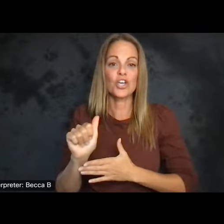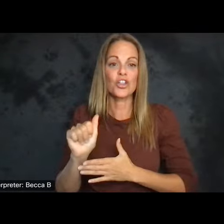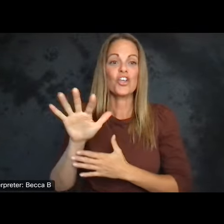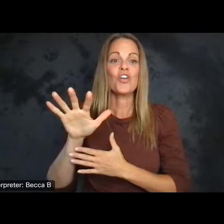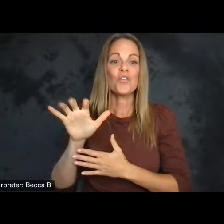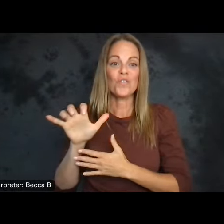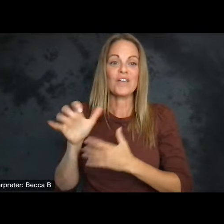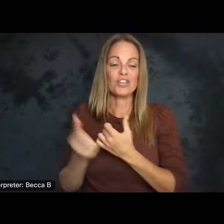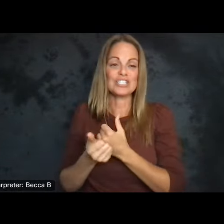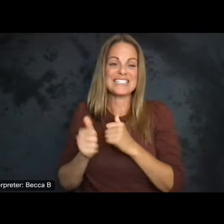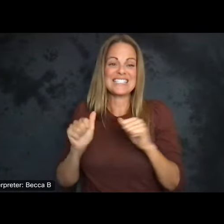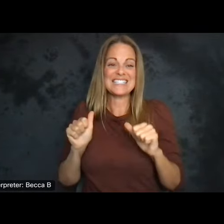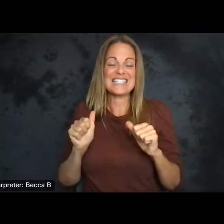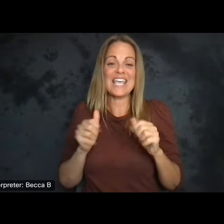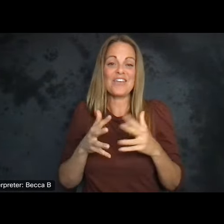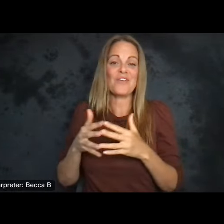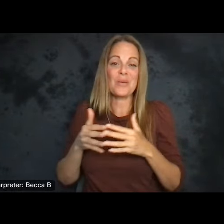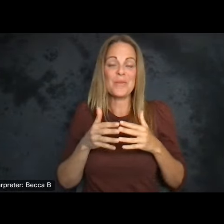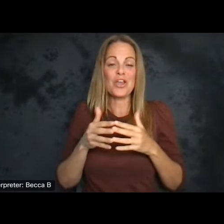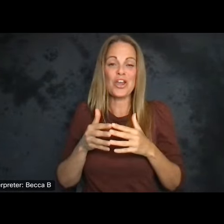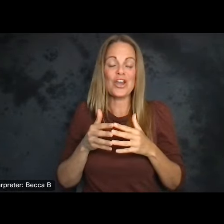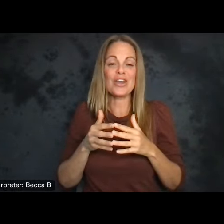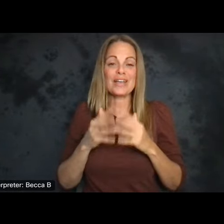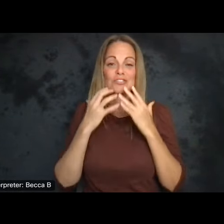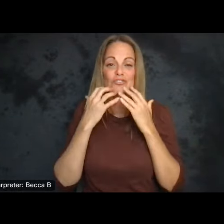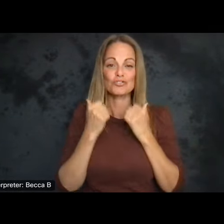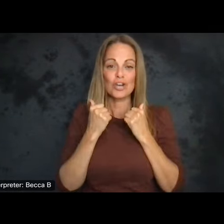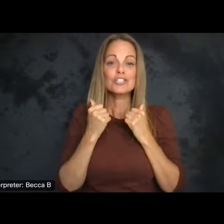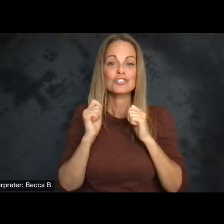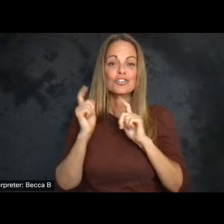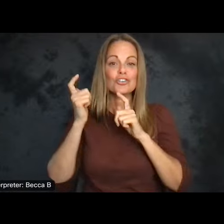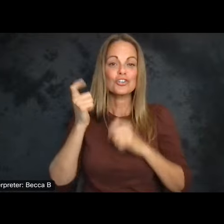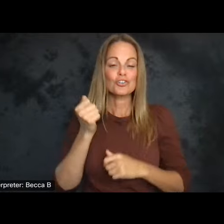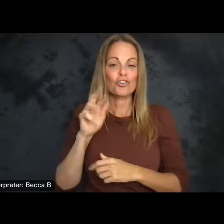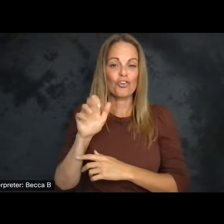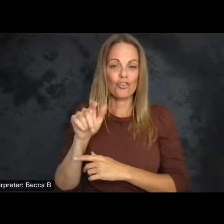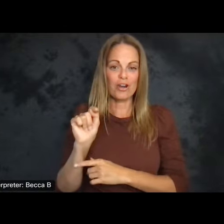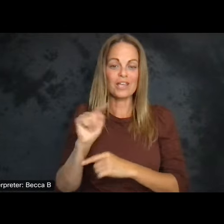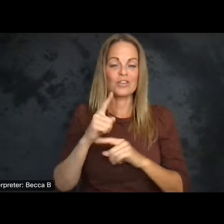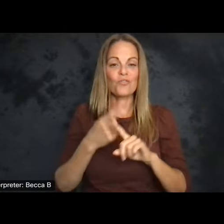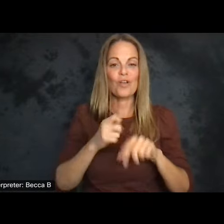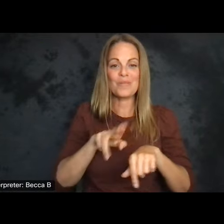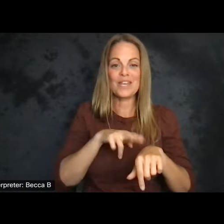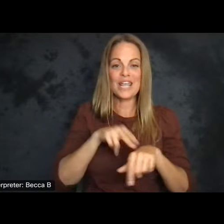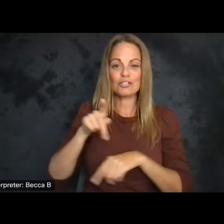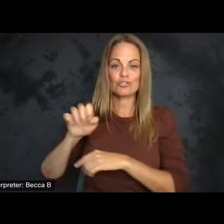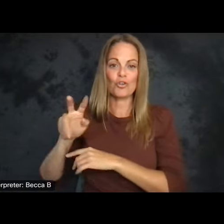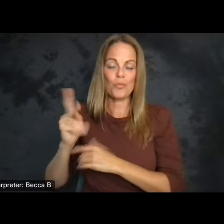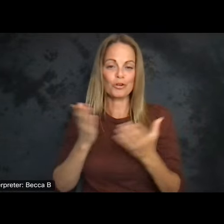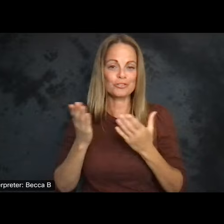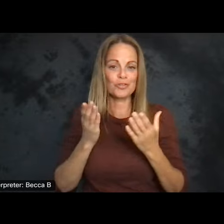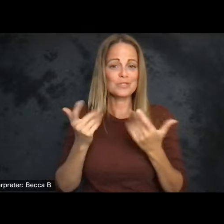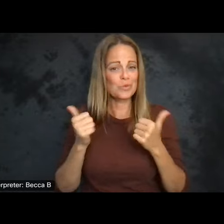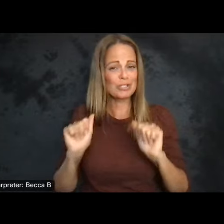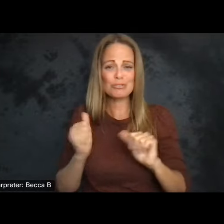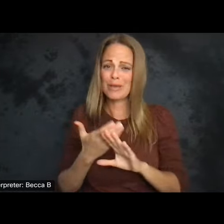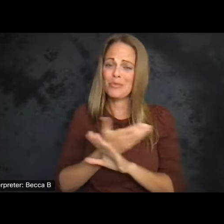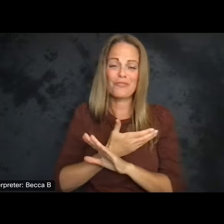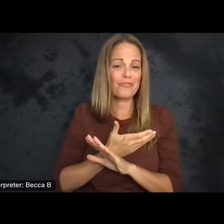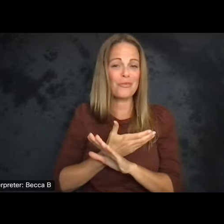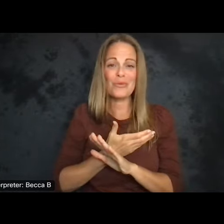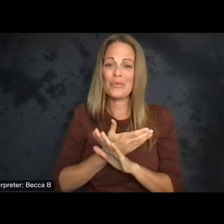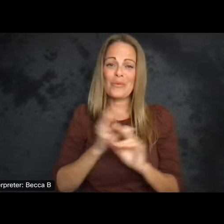America's Treasure grant from the National Park Service. We're pretty pleased for that. We'd tried previously and not gotten one. We tried for a